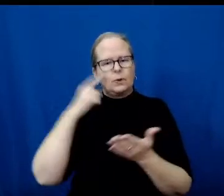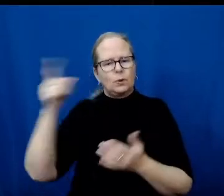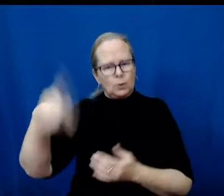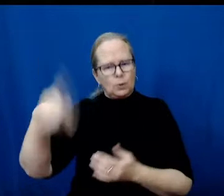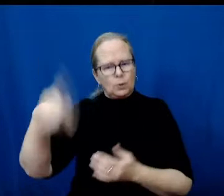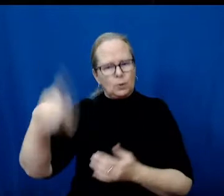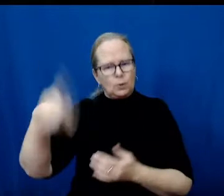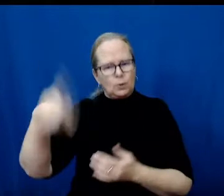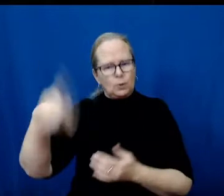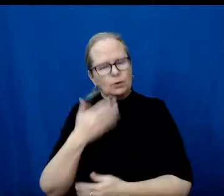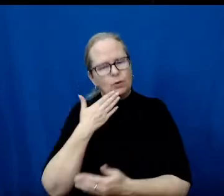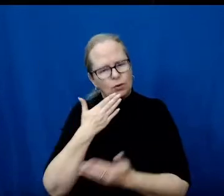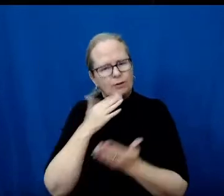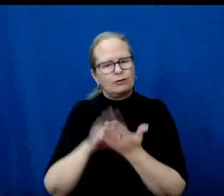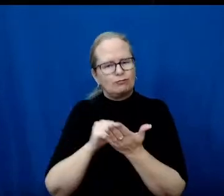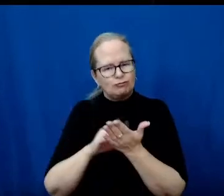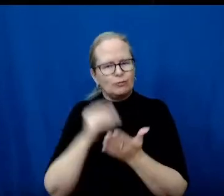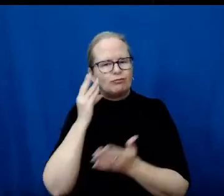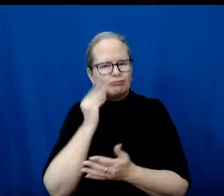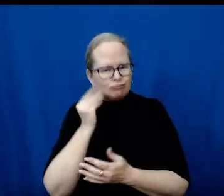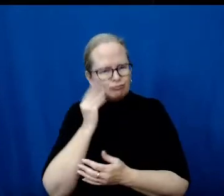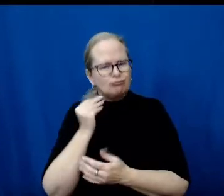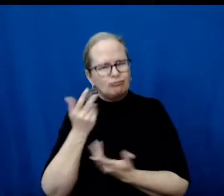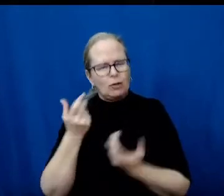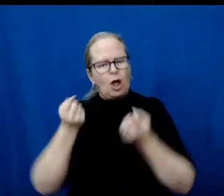opportunity to drink adult beverages.